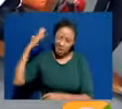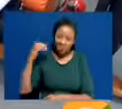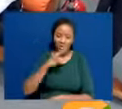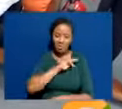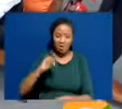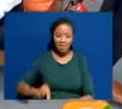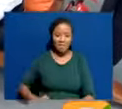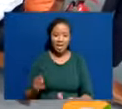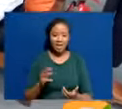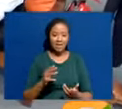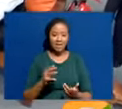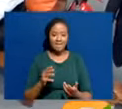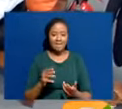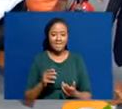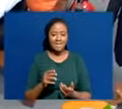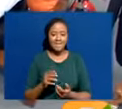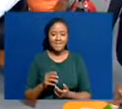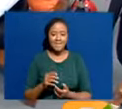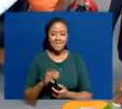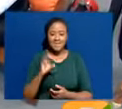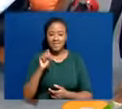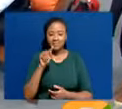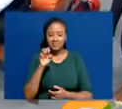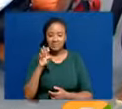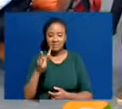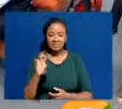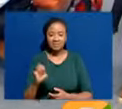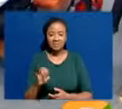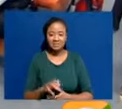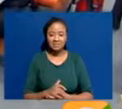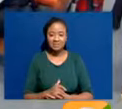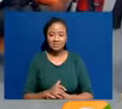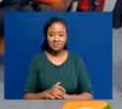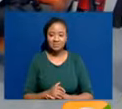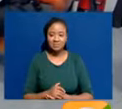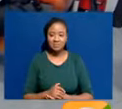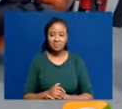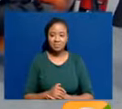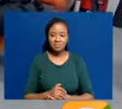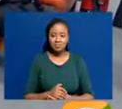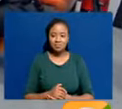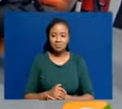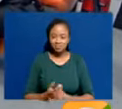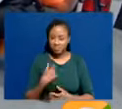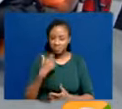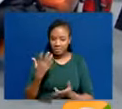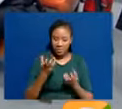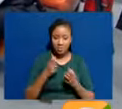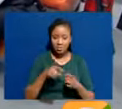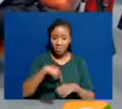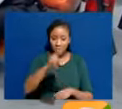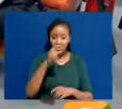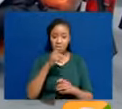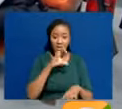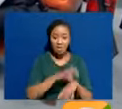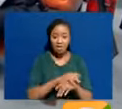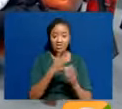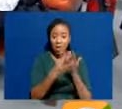Since Magic Steve's time. So it was not there in City Hall. I had to get it from the Kenya National Library Service. That's why it's a photocopy. Yeah. No. Yeah.